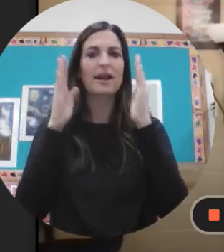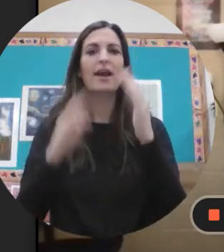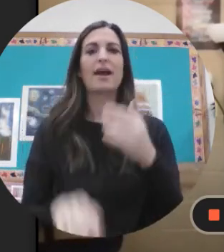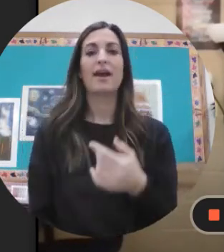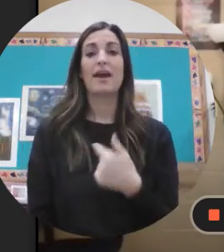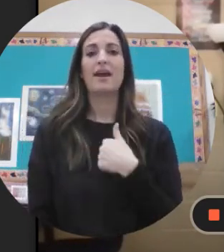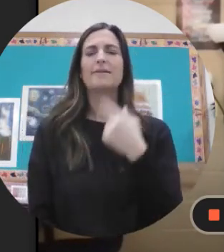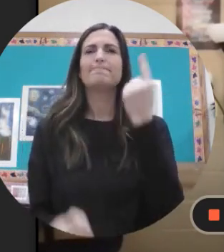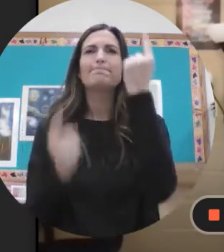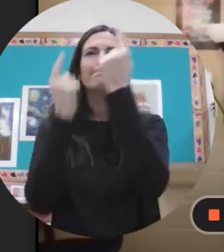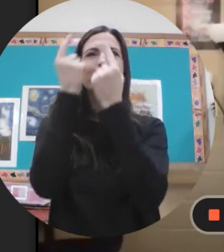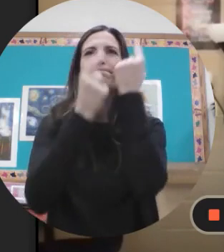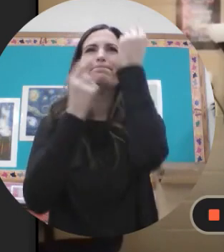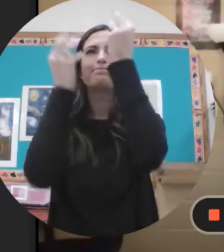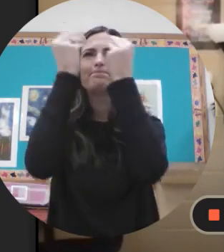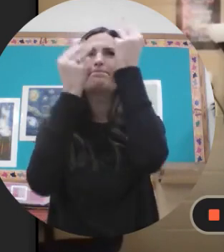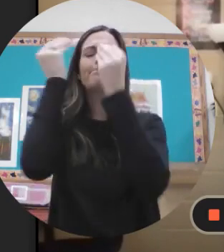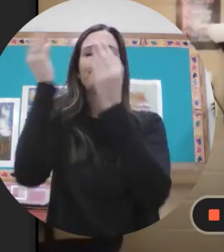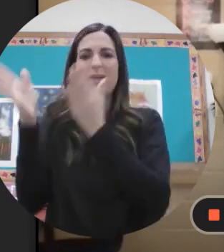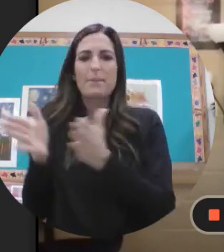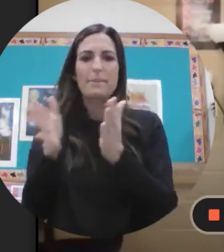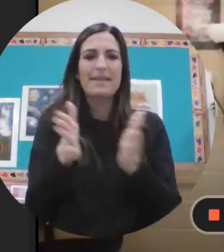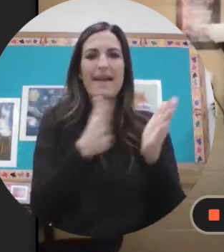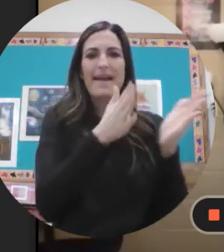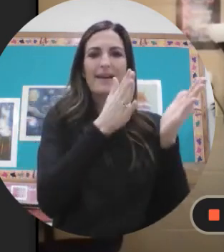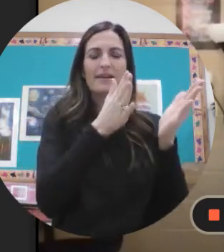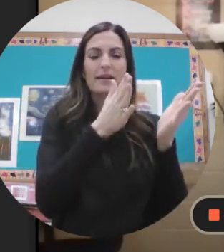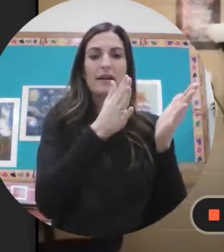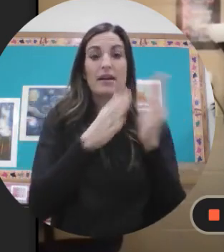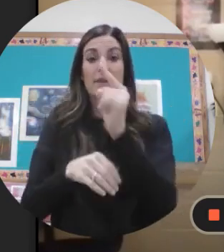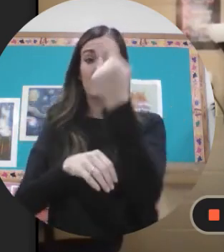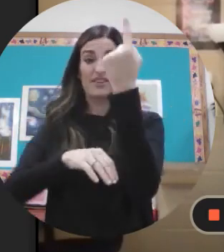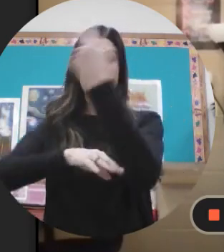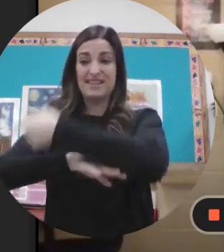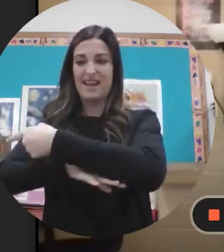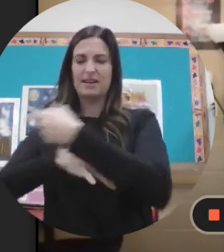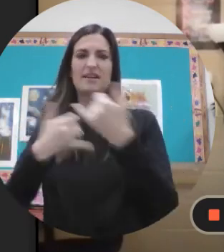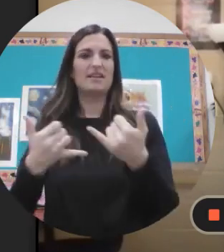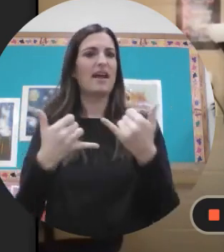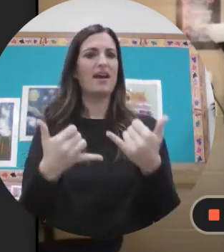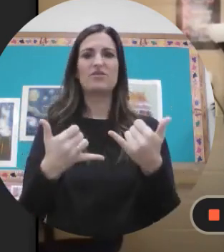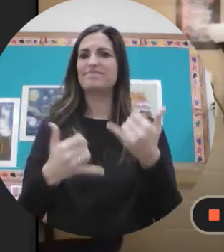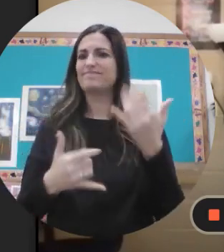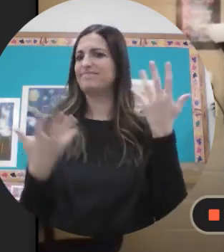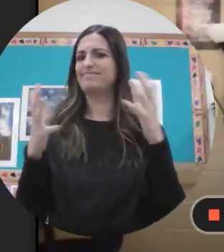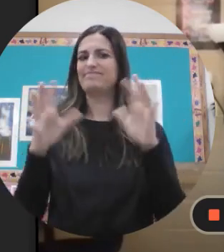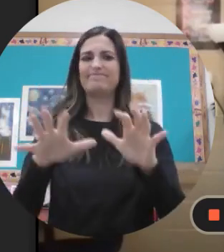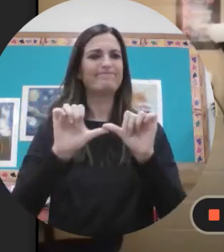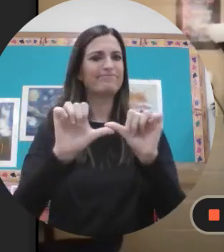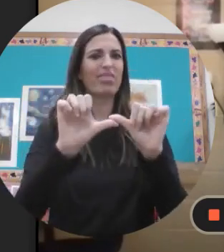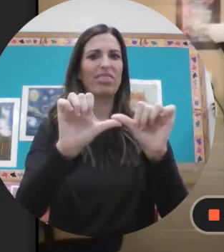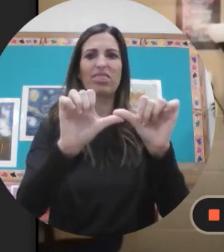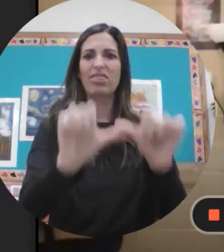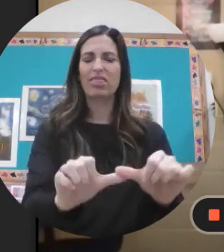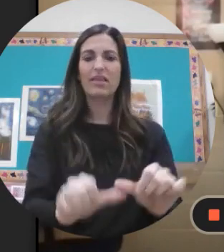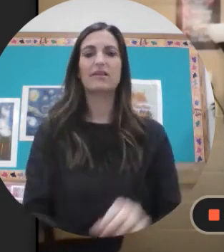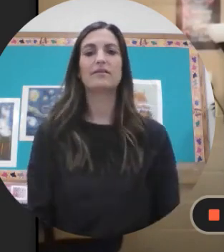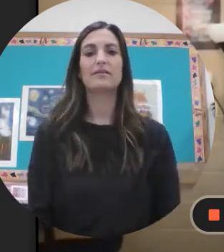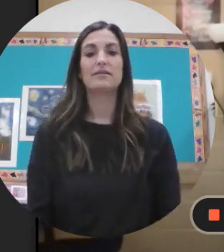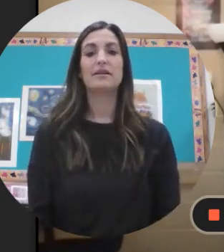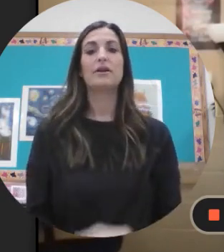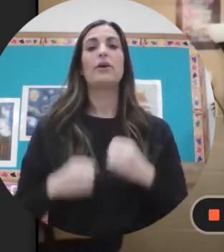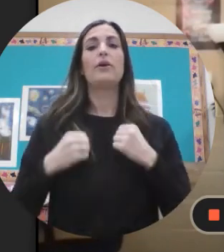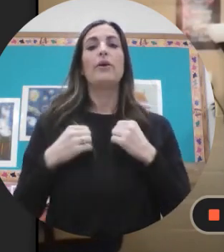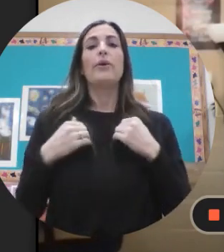wondered and planned so much for my first day, and now I didn't know if I'd last through it. It was a relief when it was finally